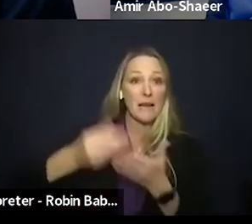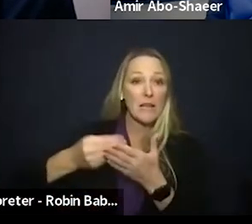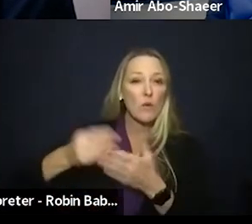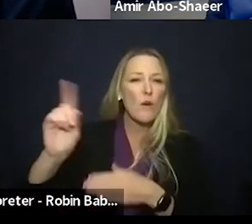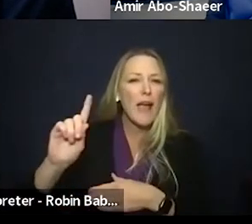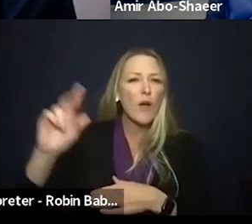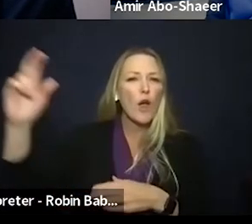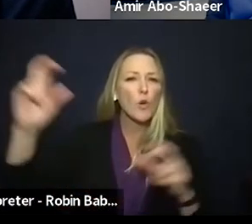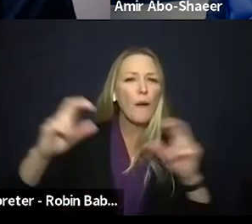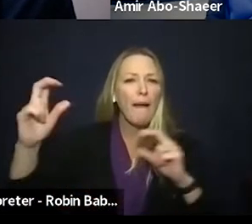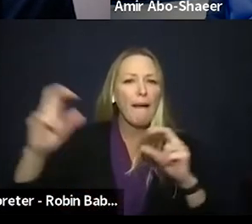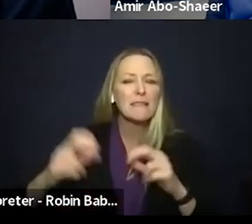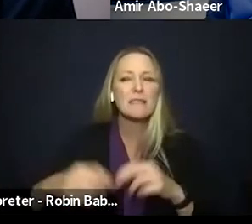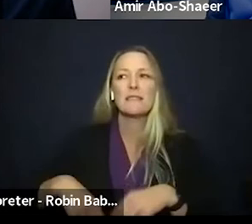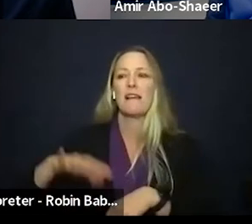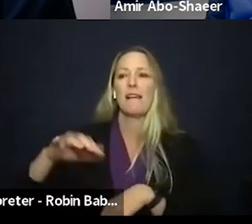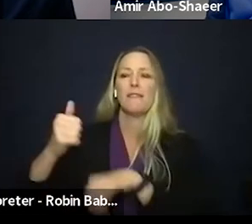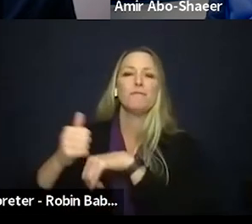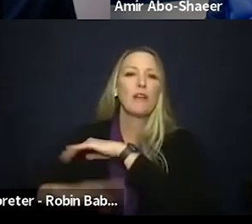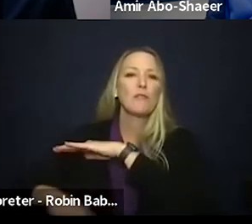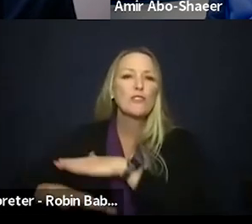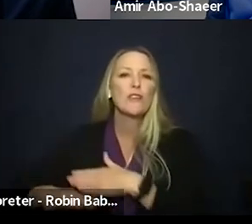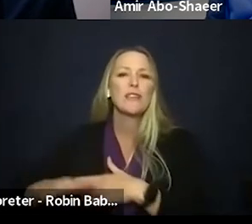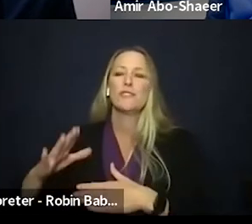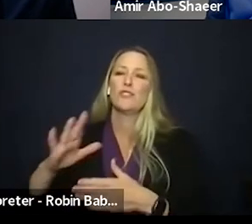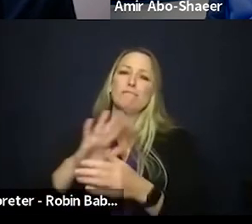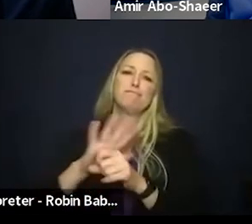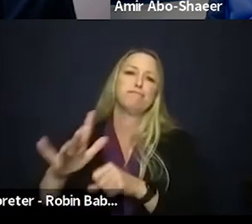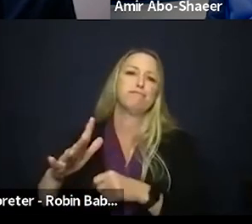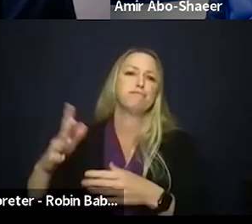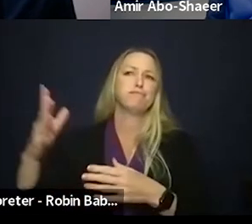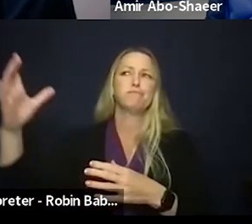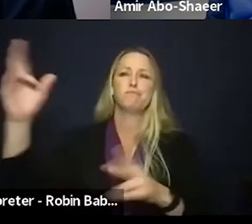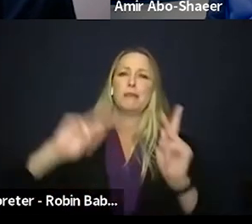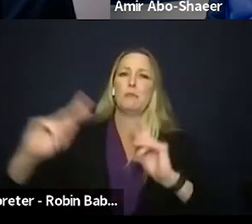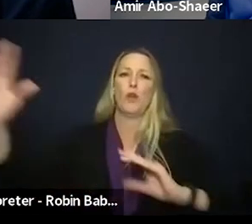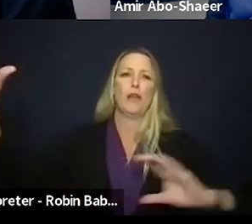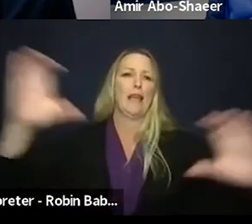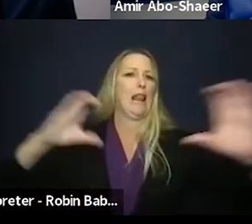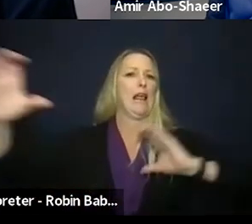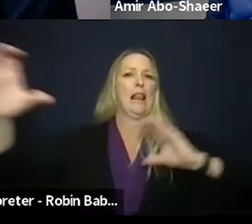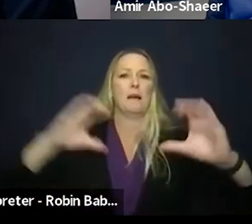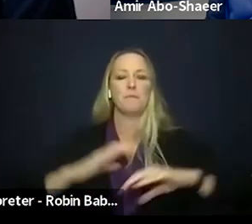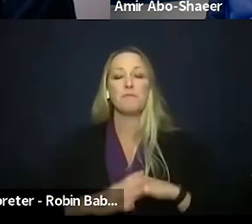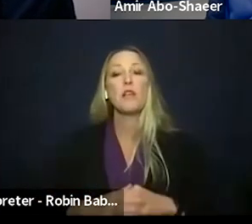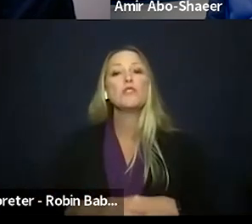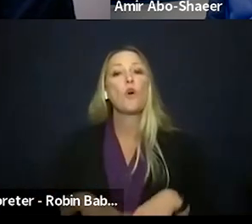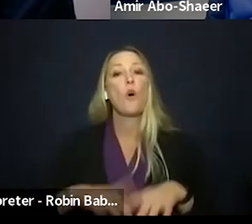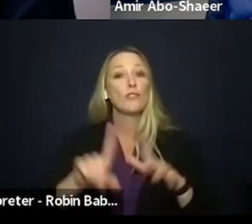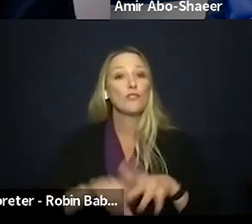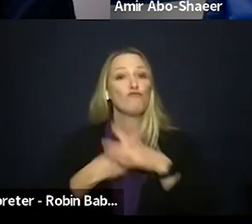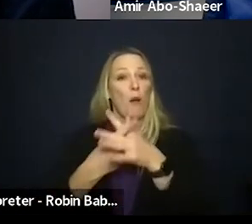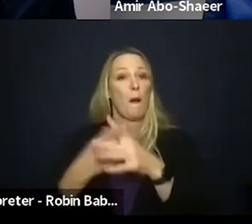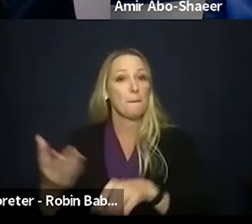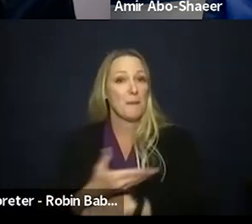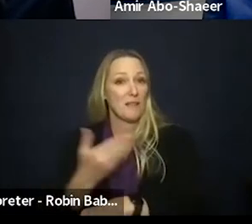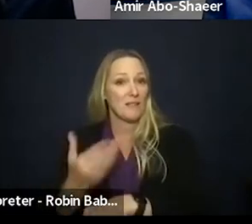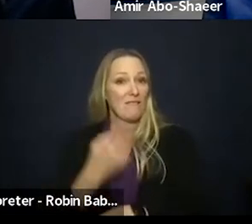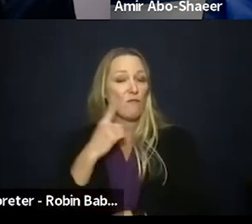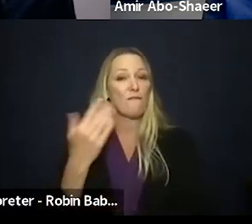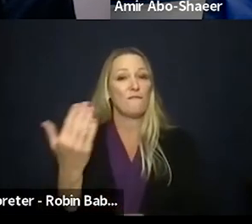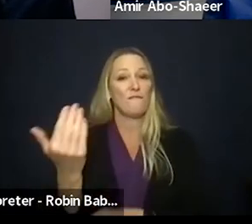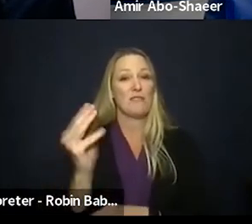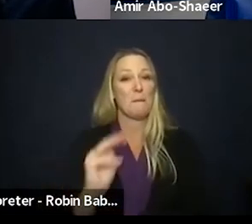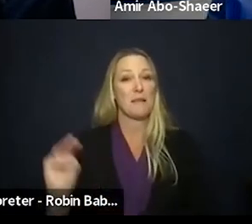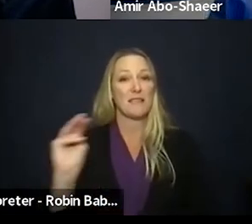foundations and generous community philanthropists and the groundbreaking of the 15 million dollar cte